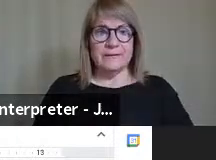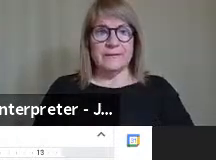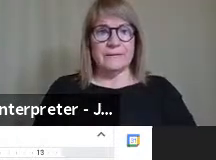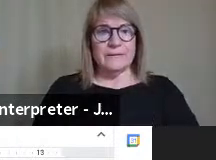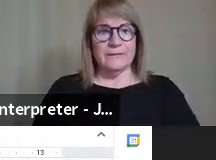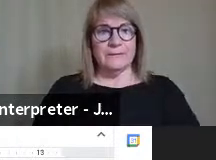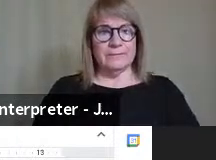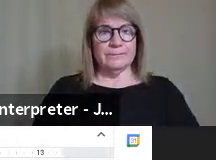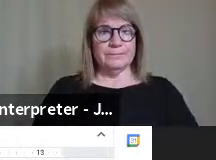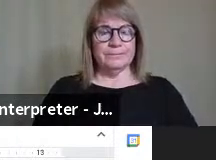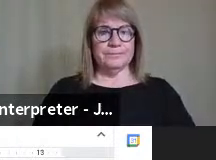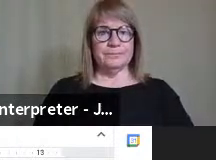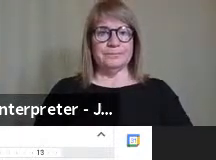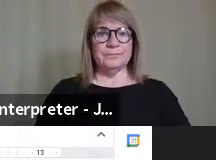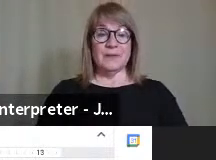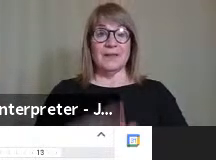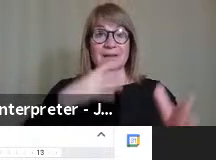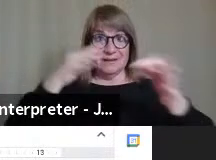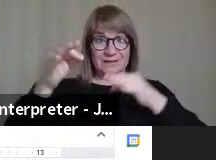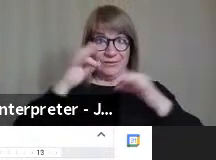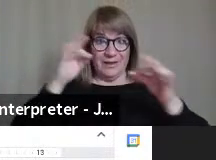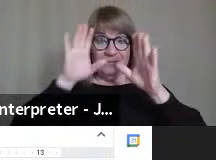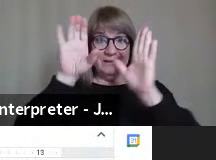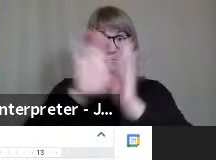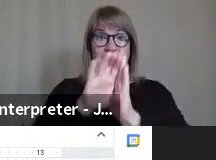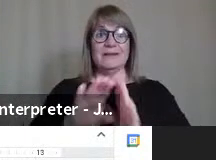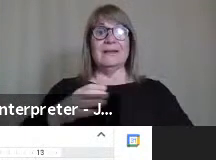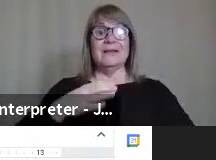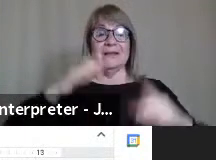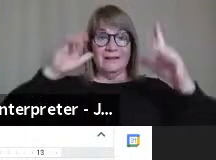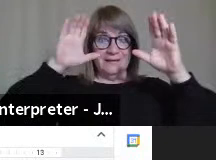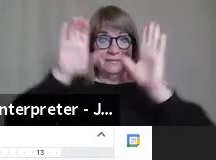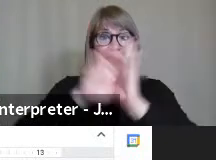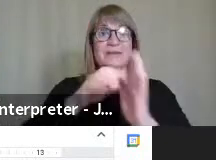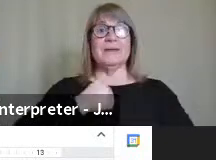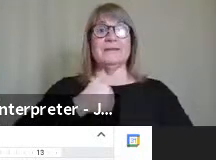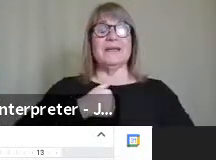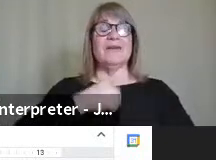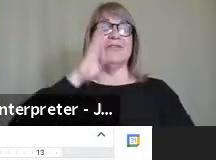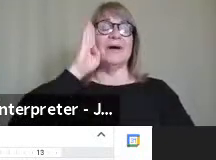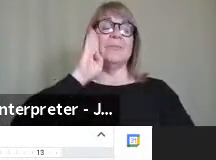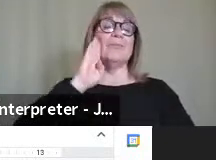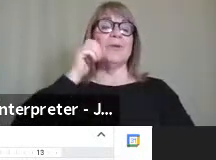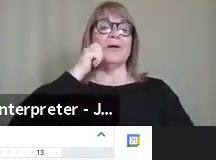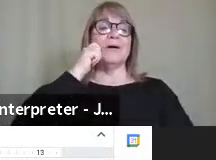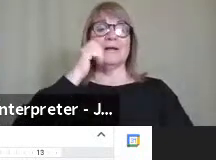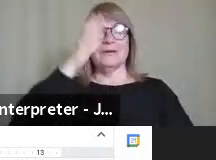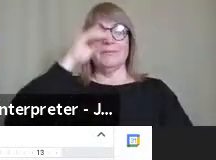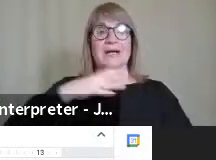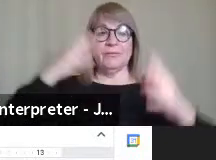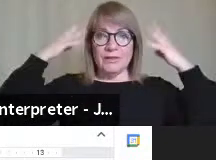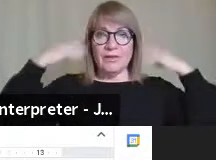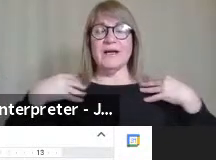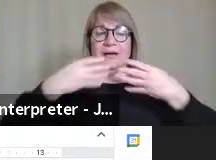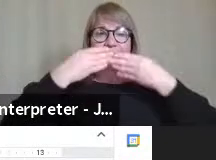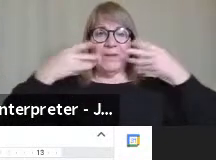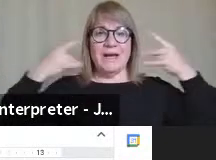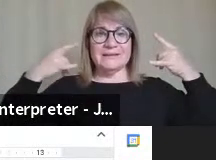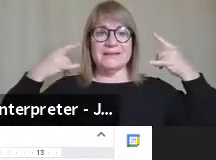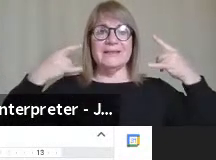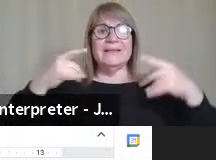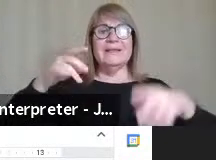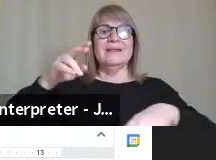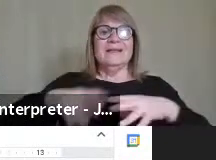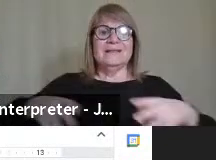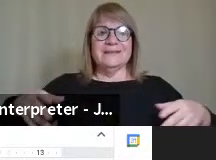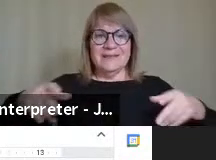a quick image description uh it's my picture of myself a brown man with long hair and a mask sitting on my power scooter with